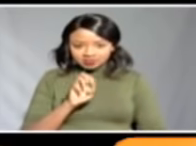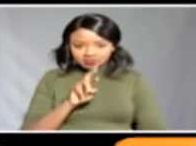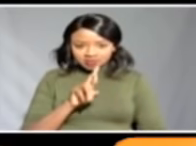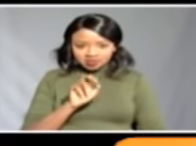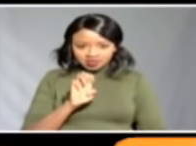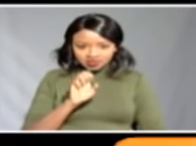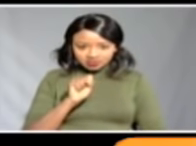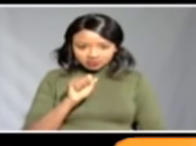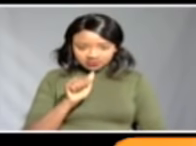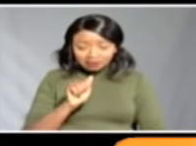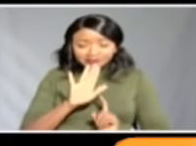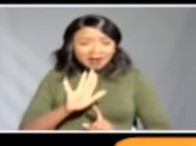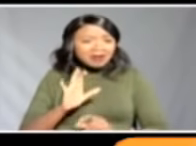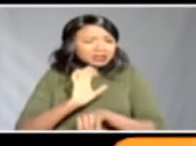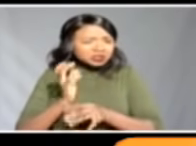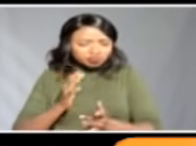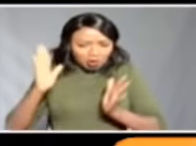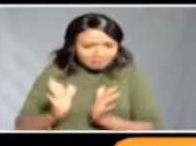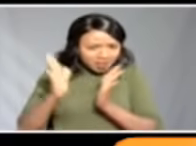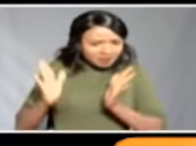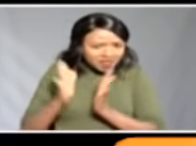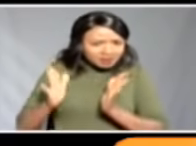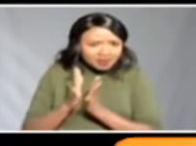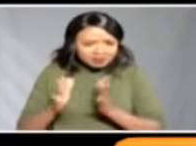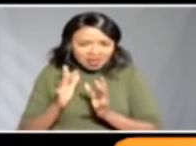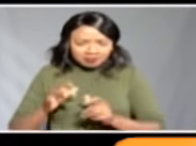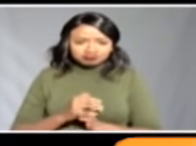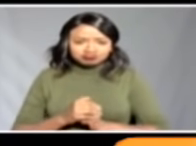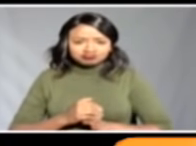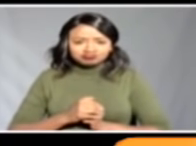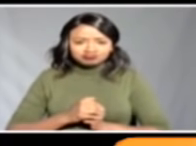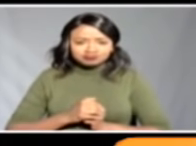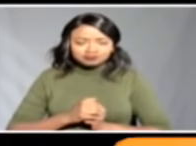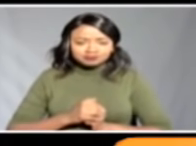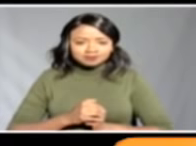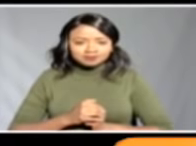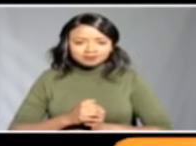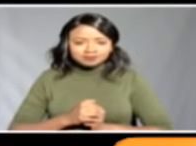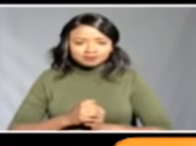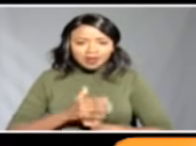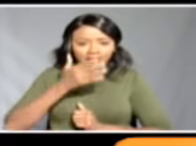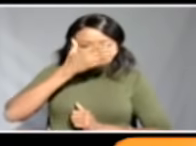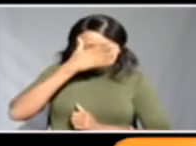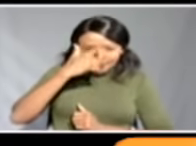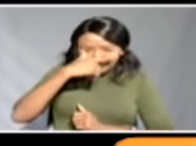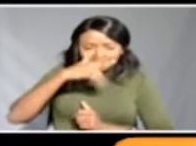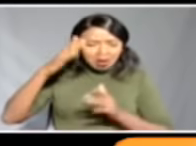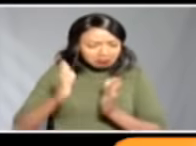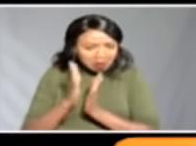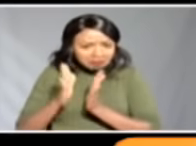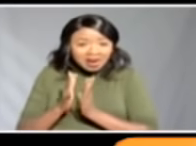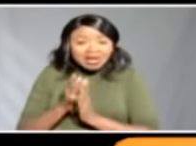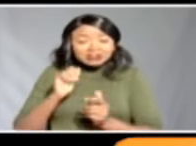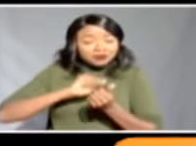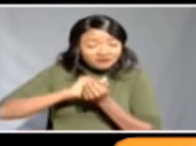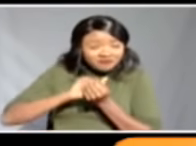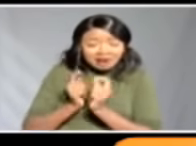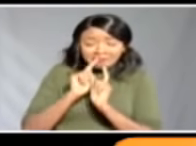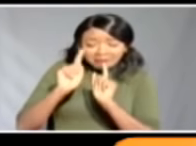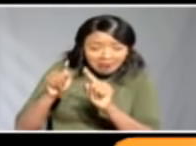Maria. Watoto huenda Friday jioni. Wakienda Friday jioni